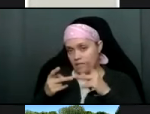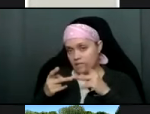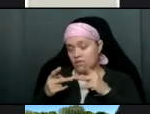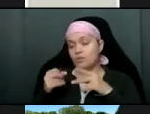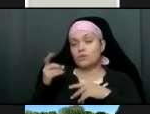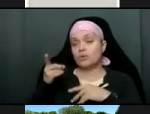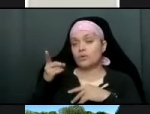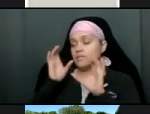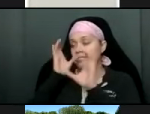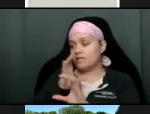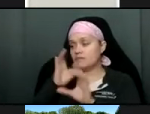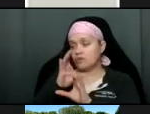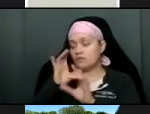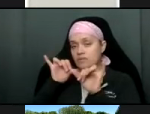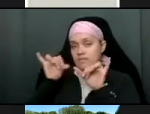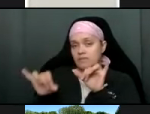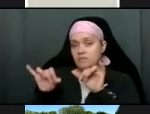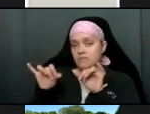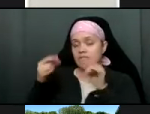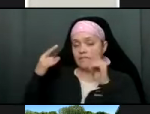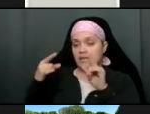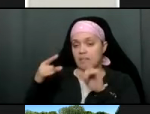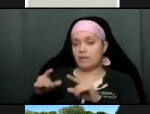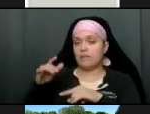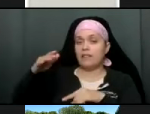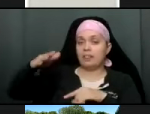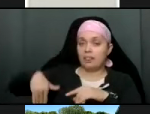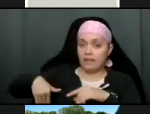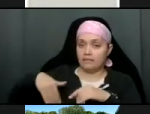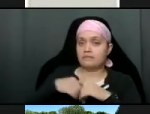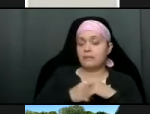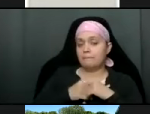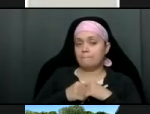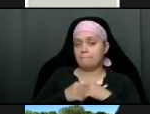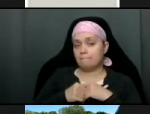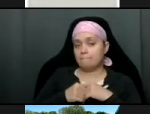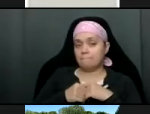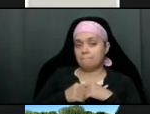its exploration and settlement came late.